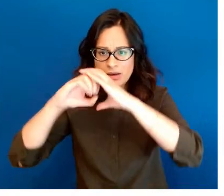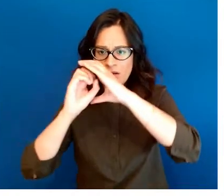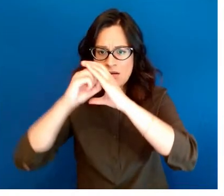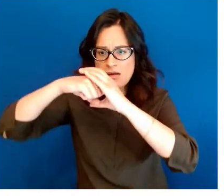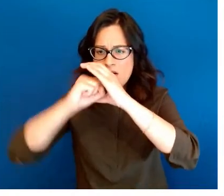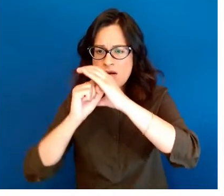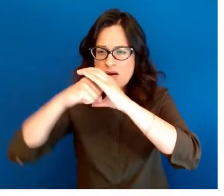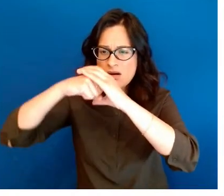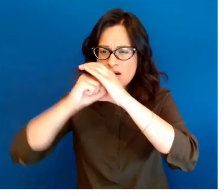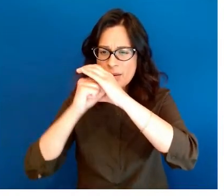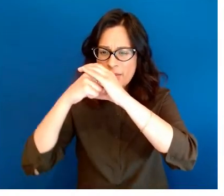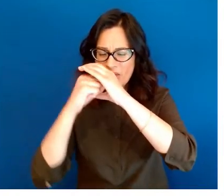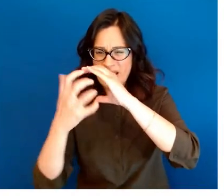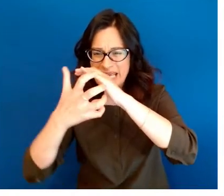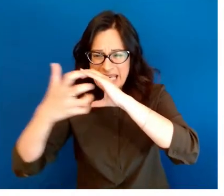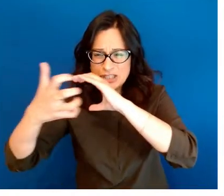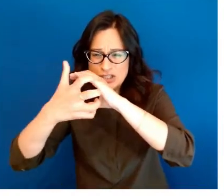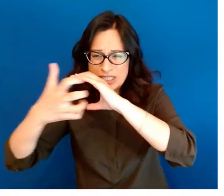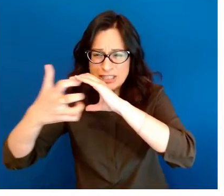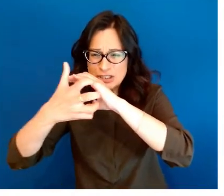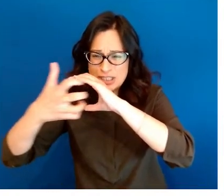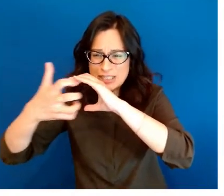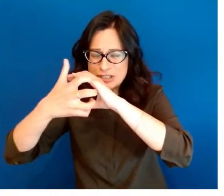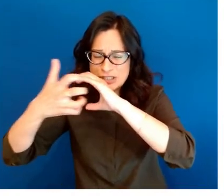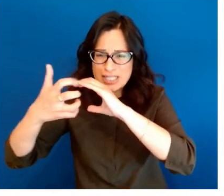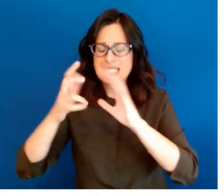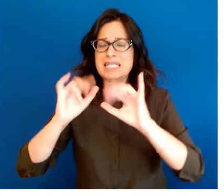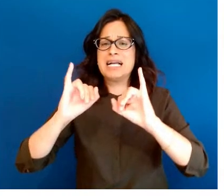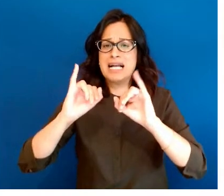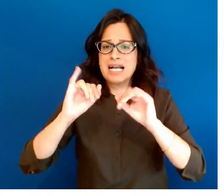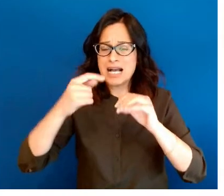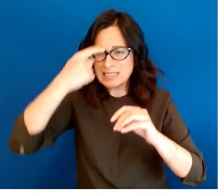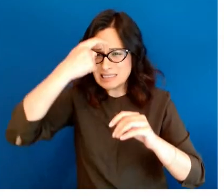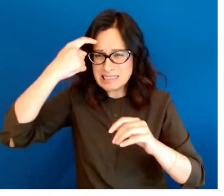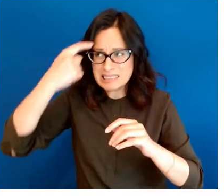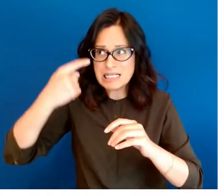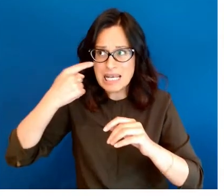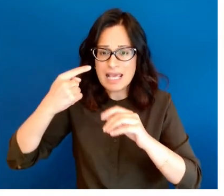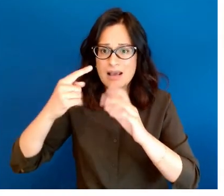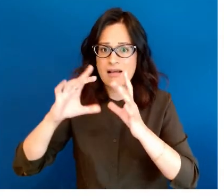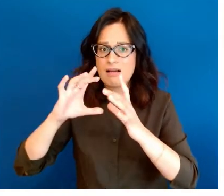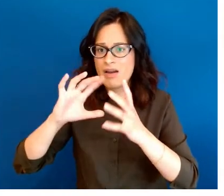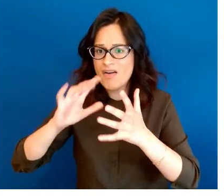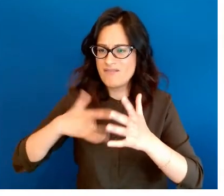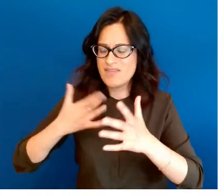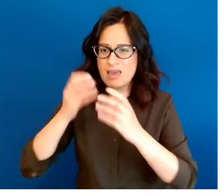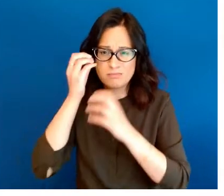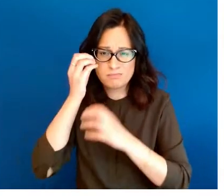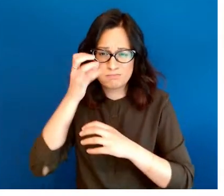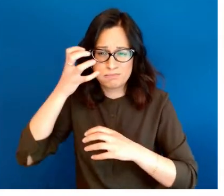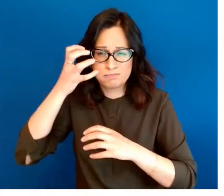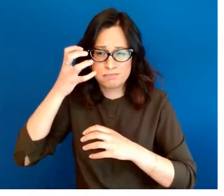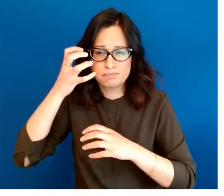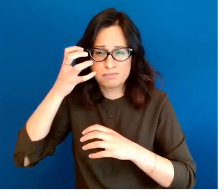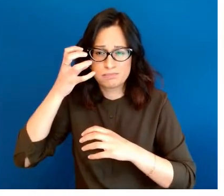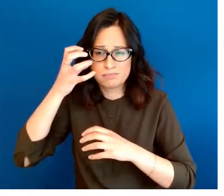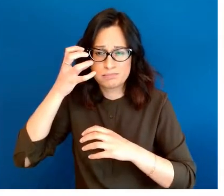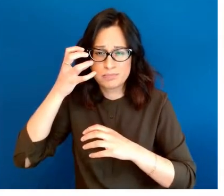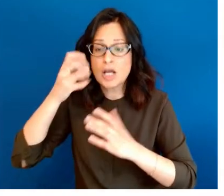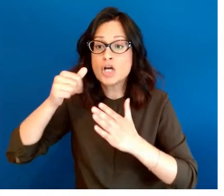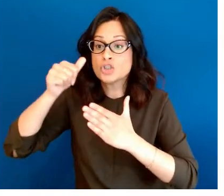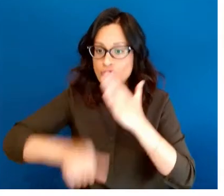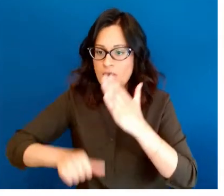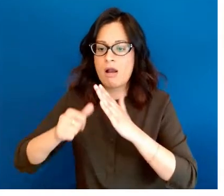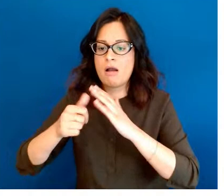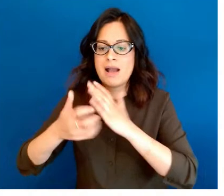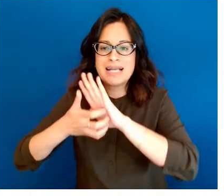it's itchy. And it is that mechanical trauma to the skin that sets up the inflammation and triggers the eczema